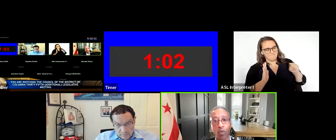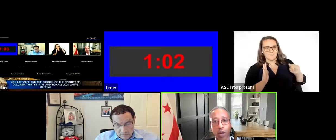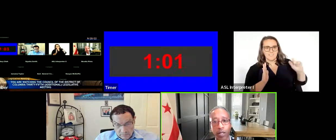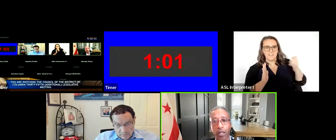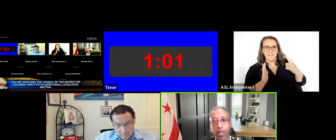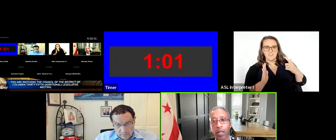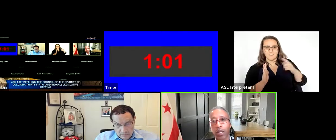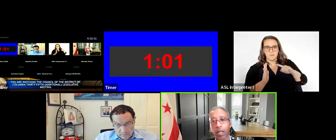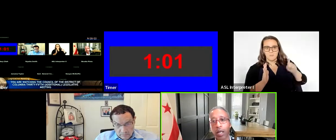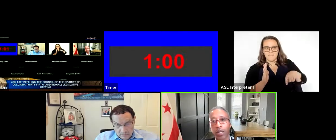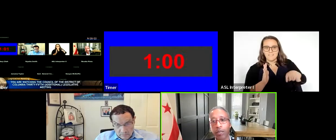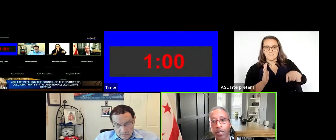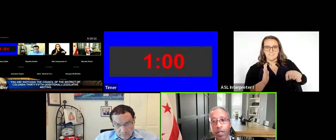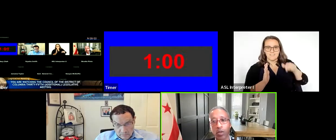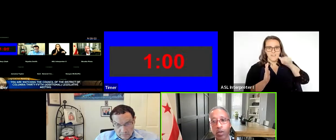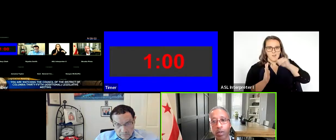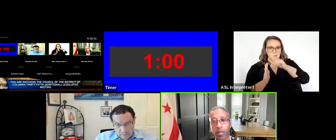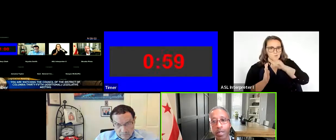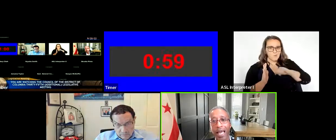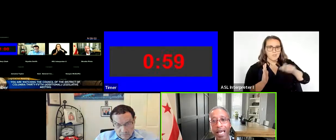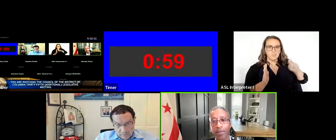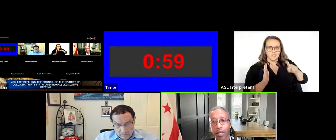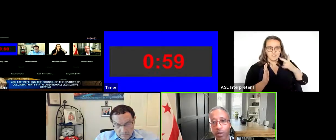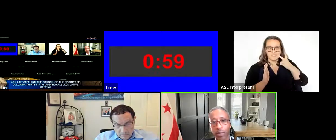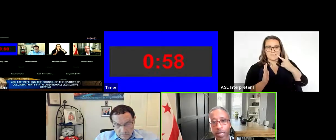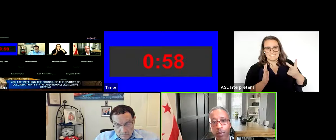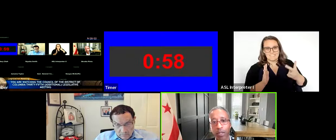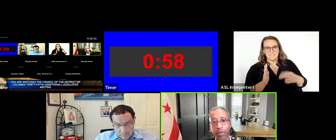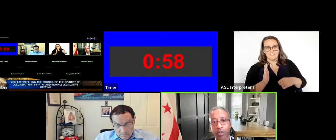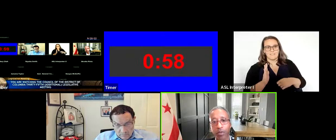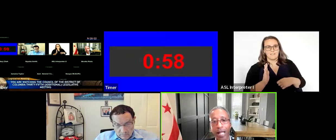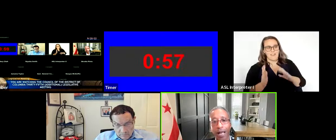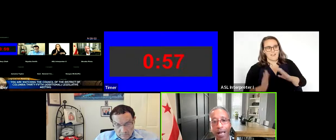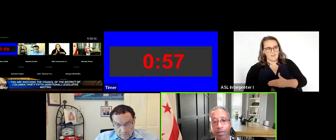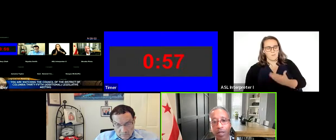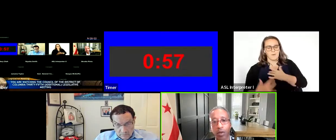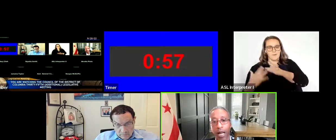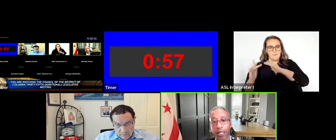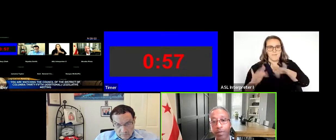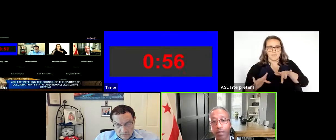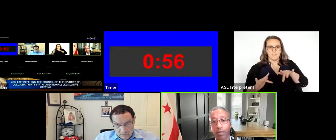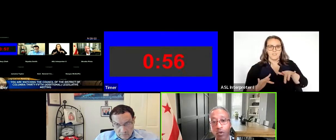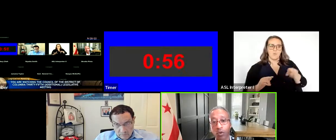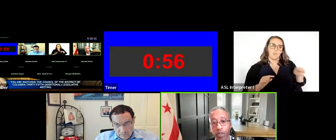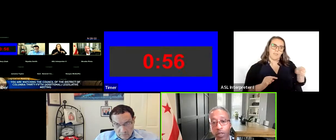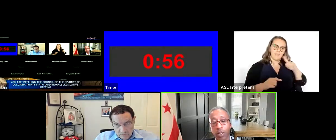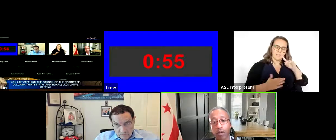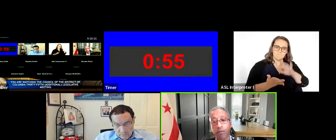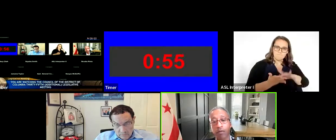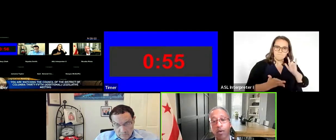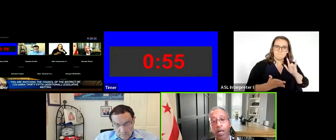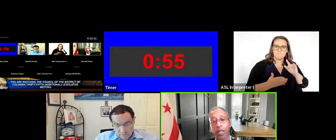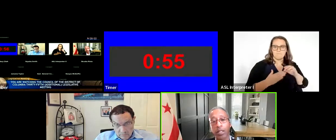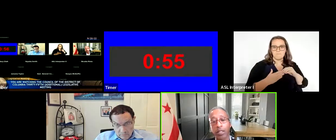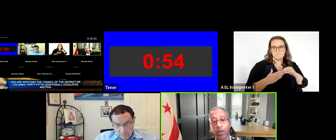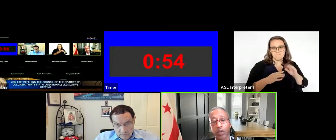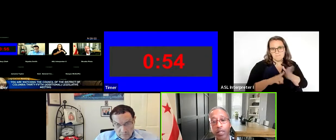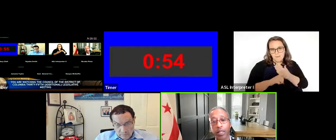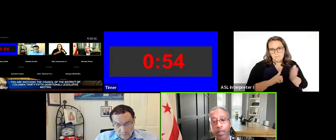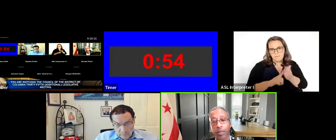might support the political games that they're playing with these people's lives. And so I commend these groups